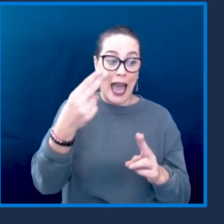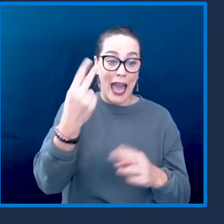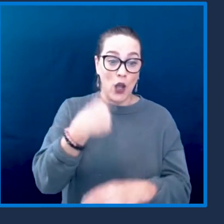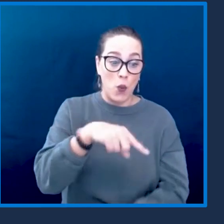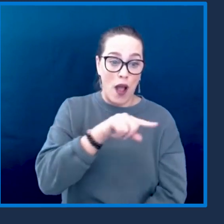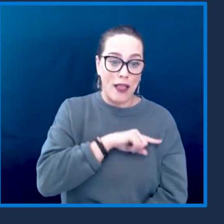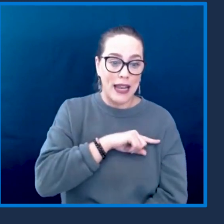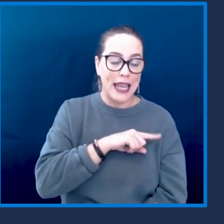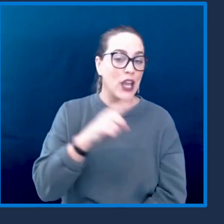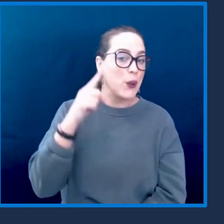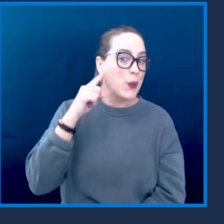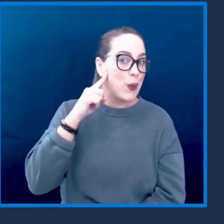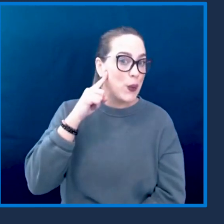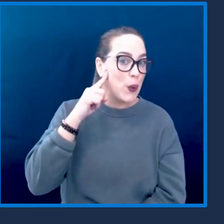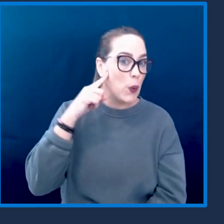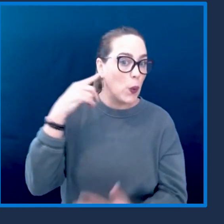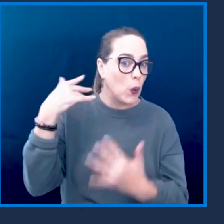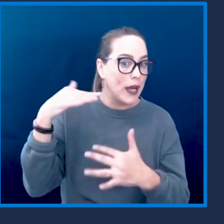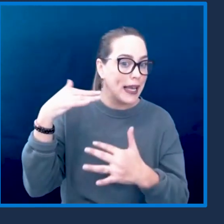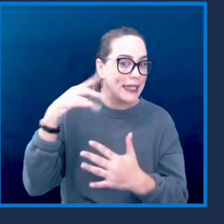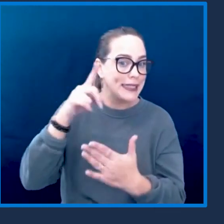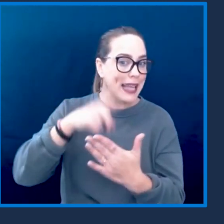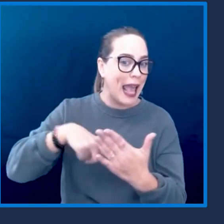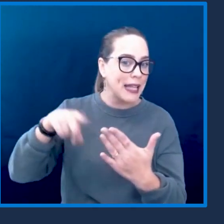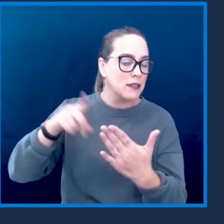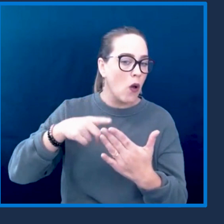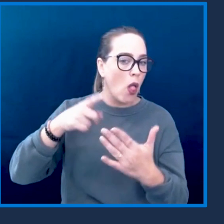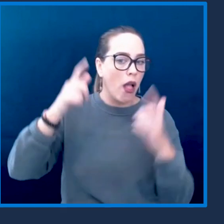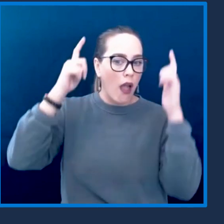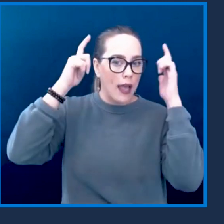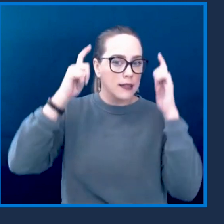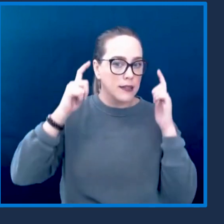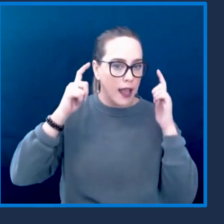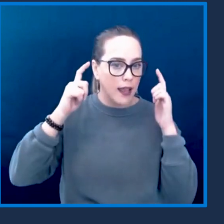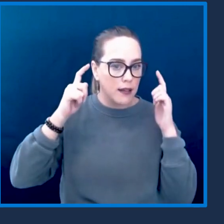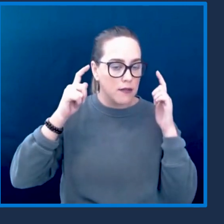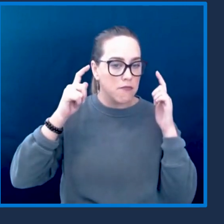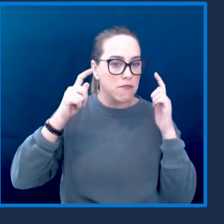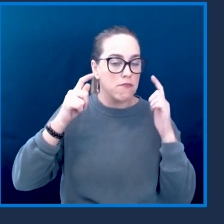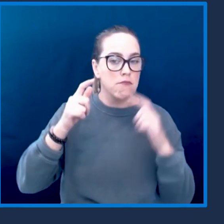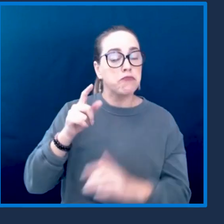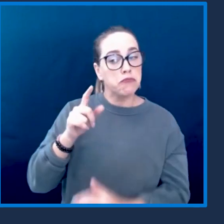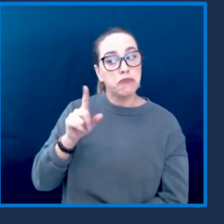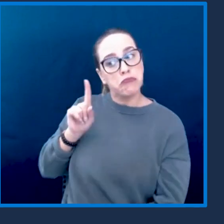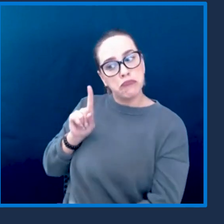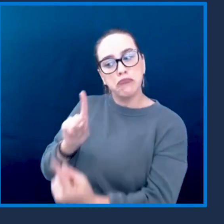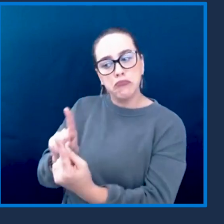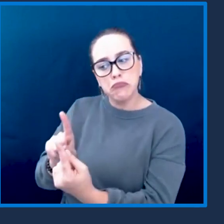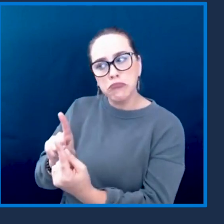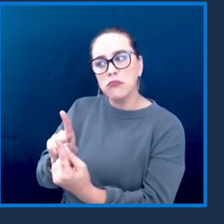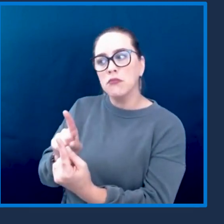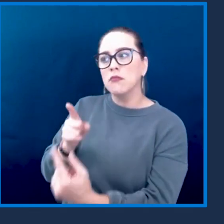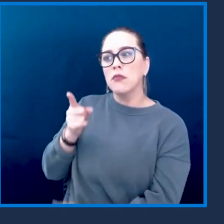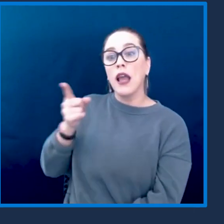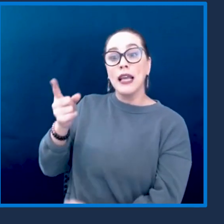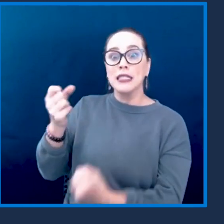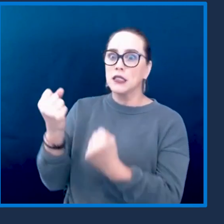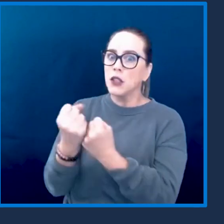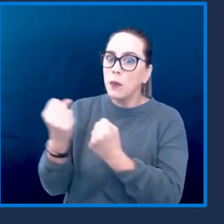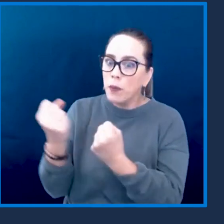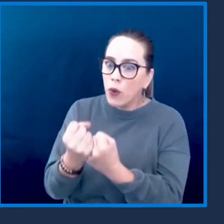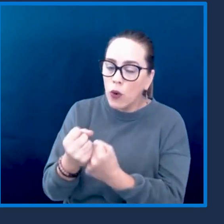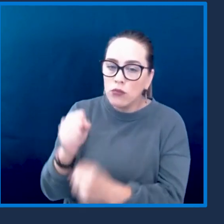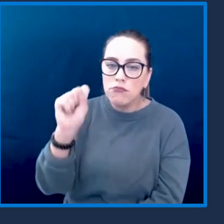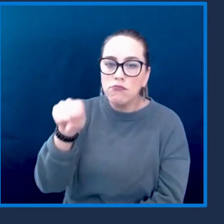me. I did, and he was extremely supportive of me. And he encouraged me to do some research to find the